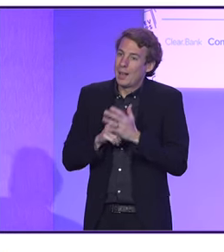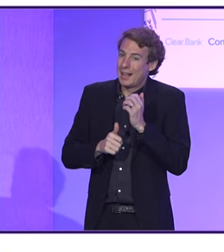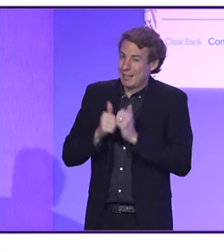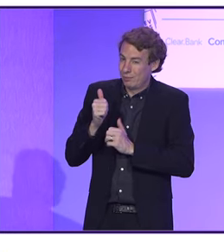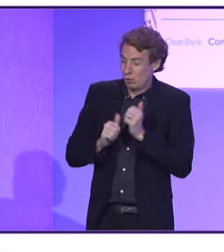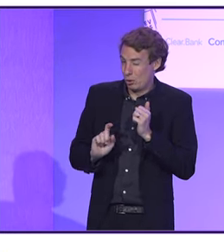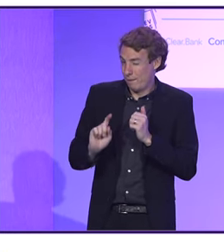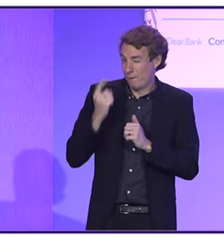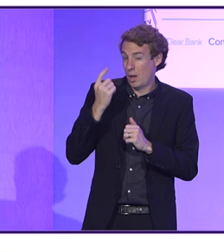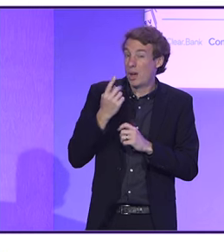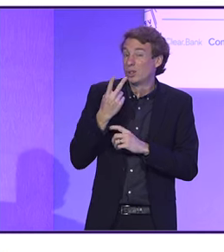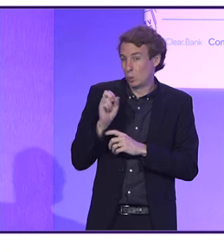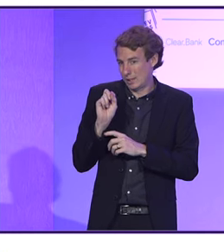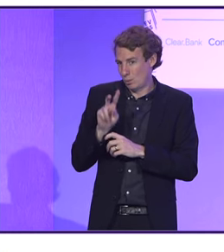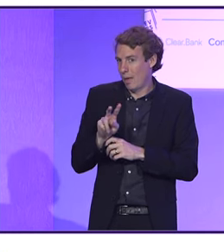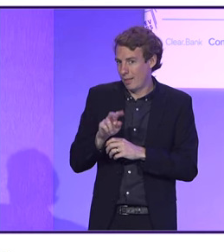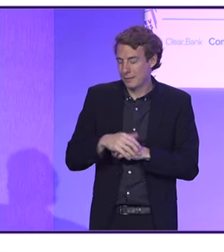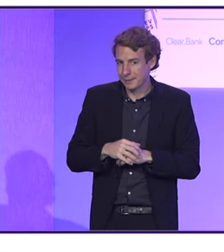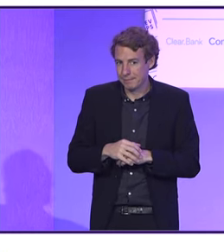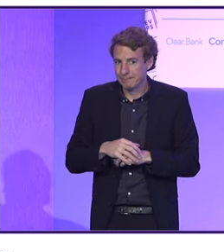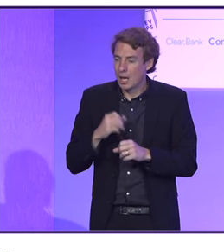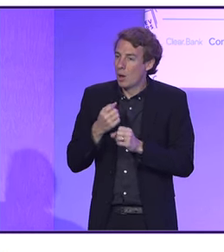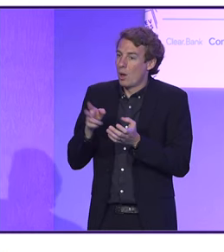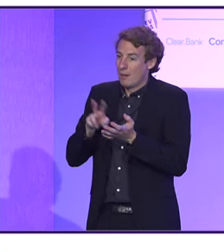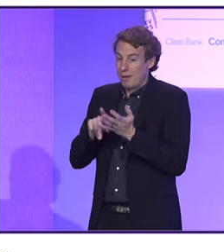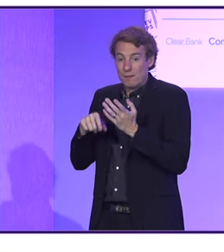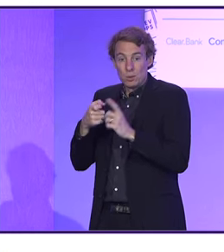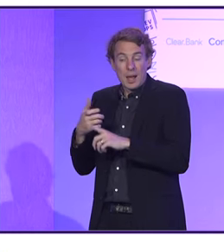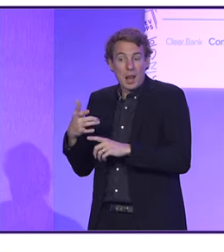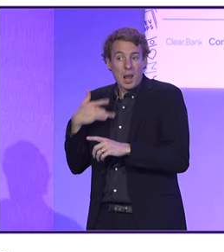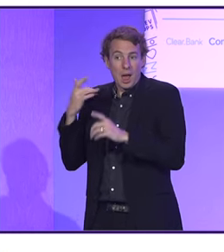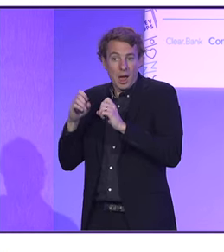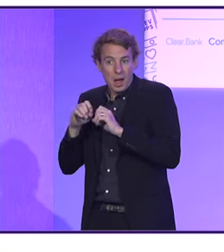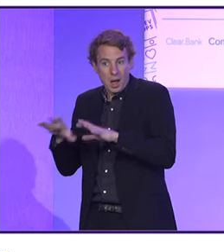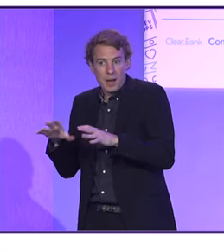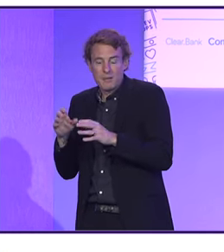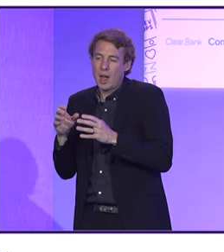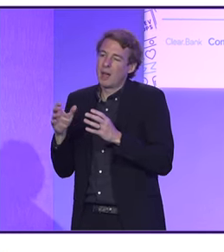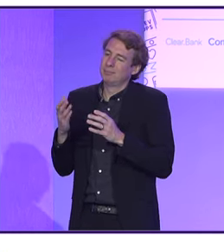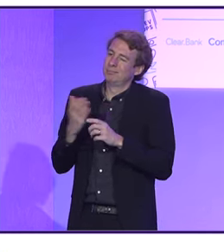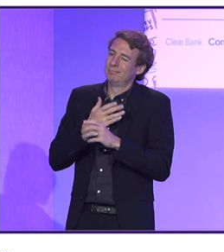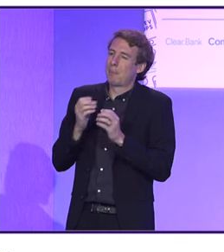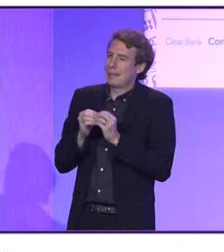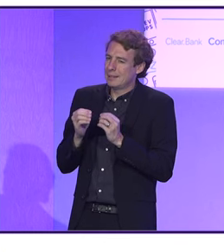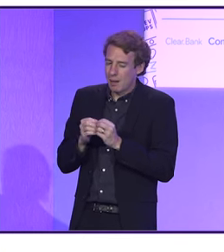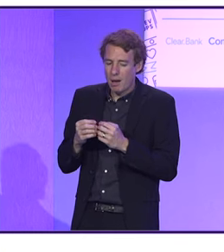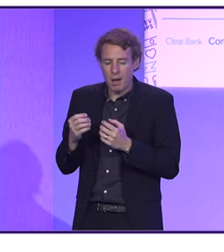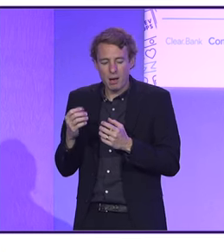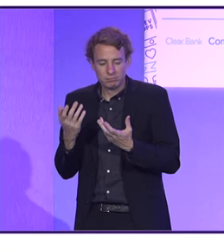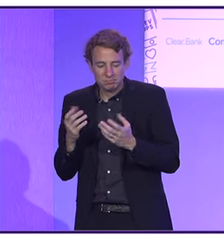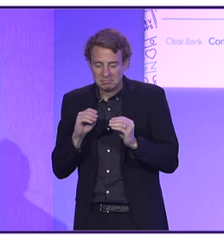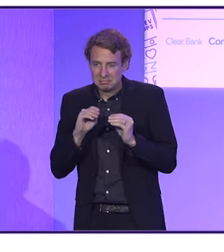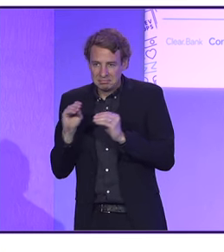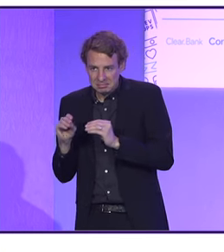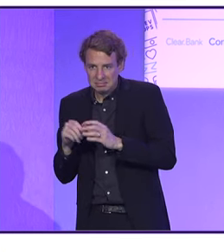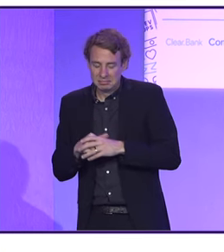was in 2012, which was as GovUK was going live. We moved out of beta, and we did an infrastructure migration. 2 years